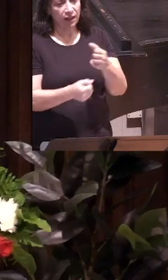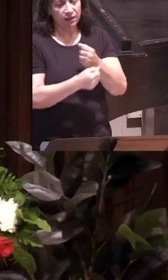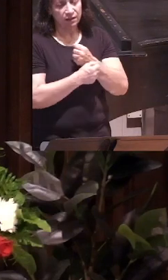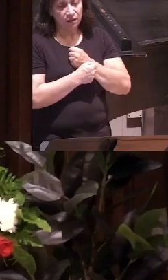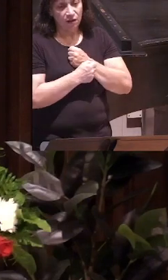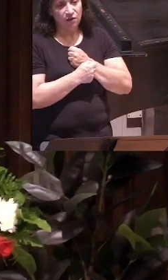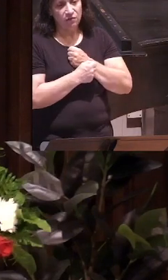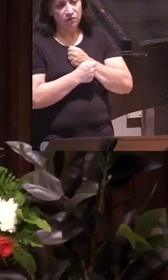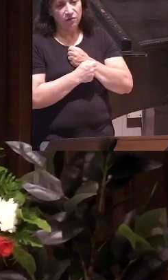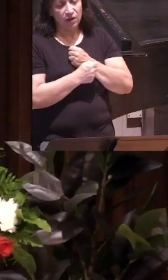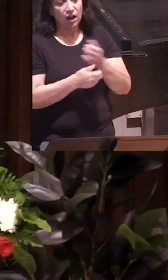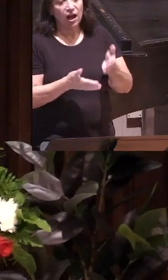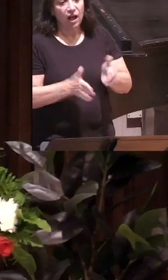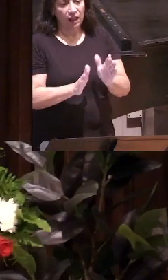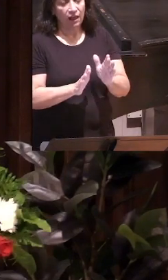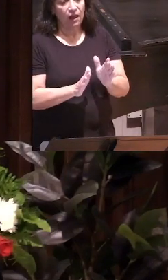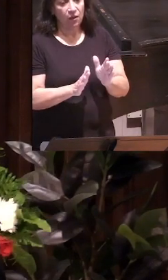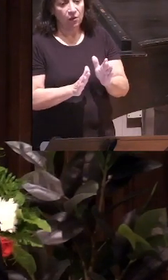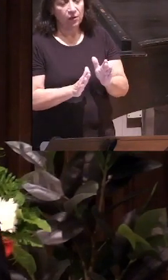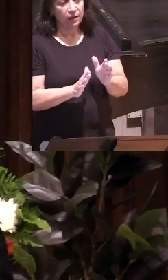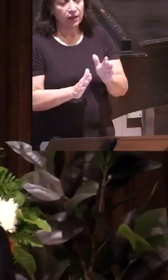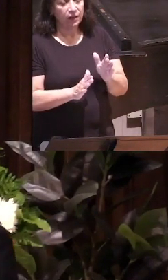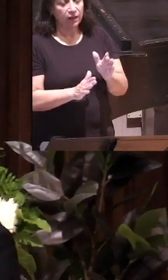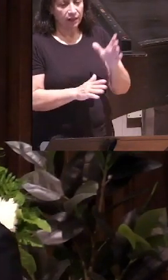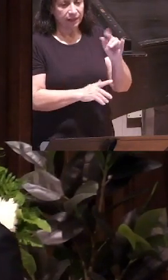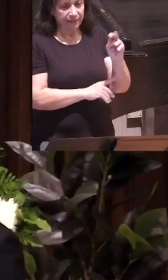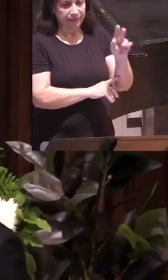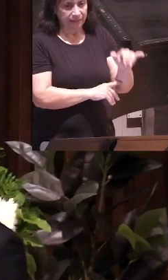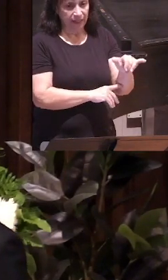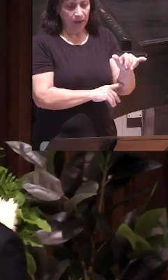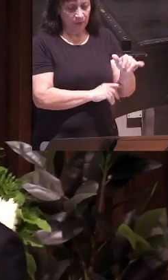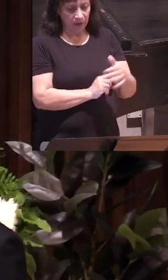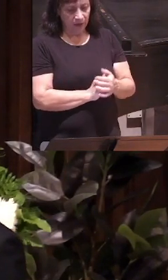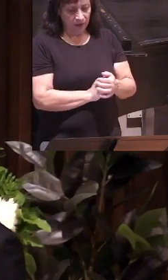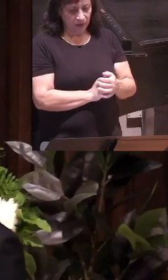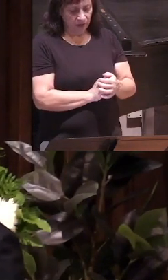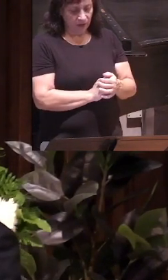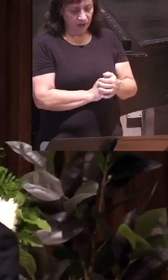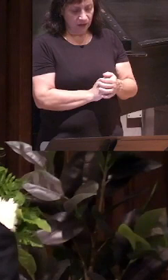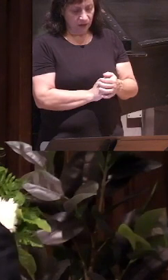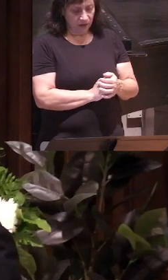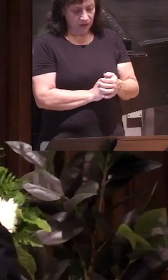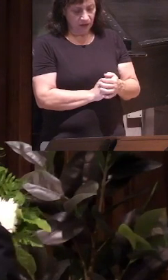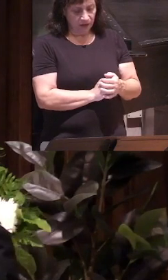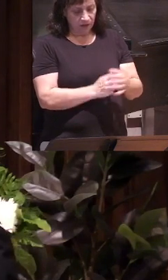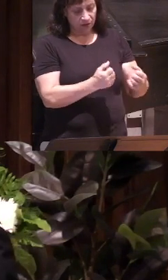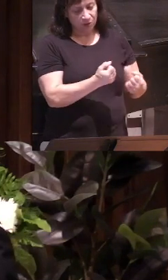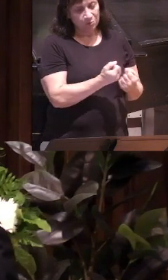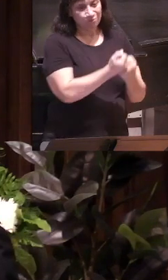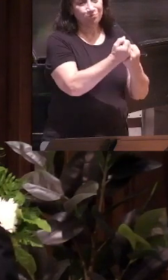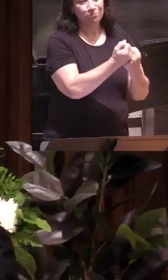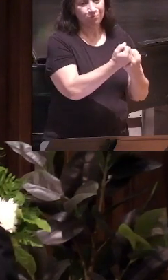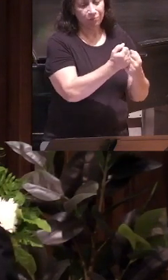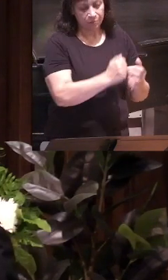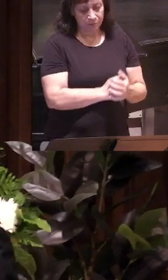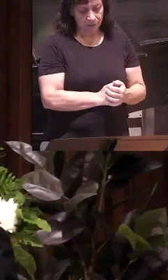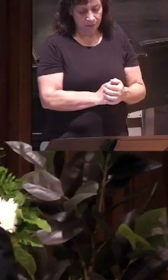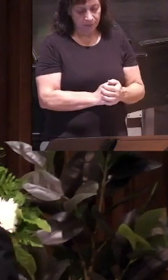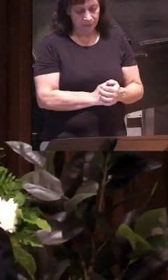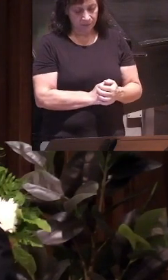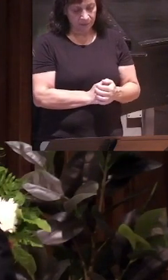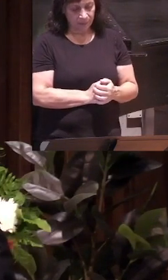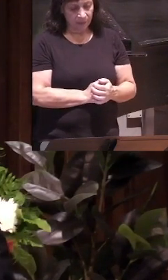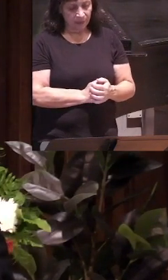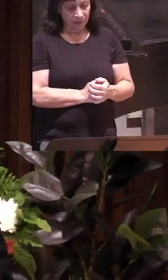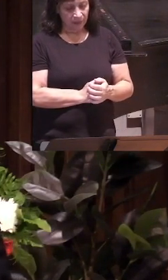love allowed him to be Robin next to Tammy's Batman. And I